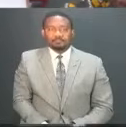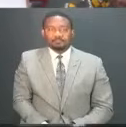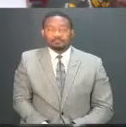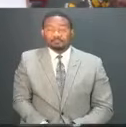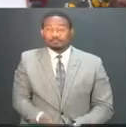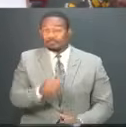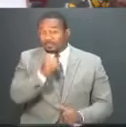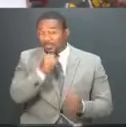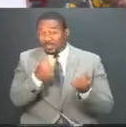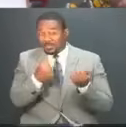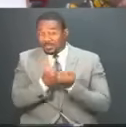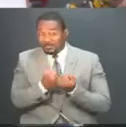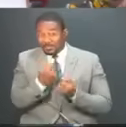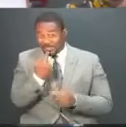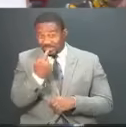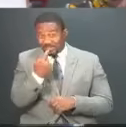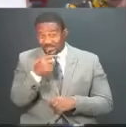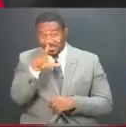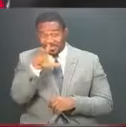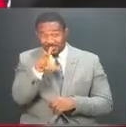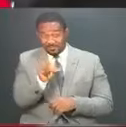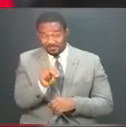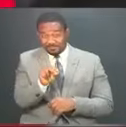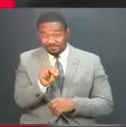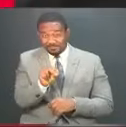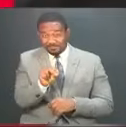Those against, say no.